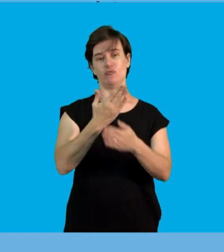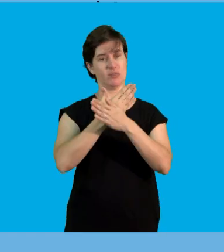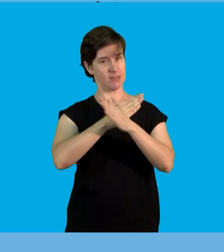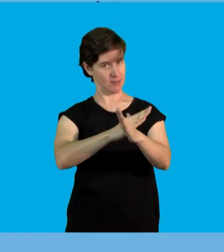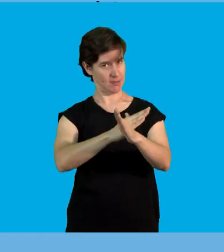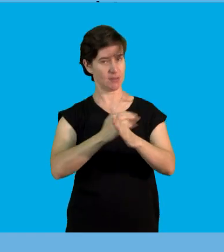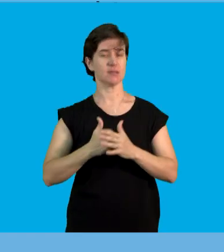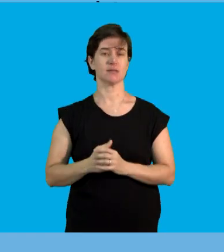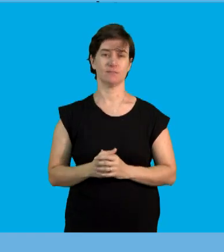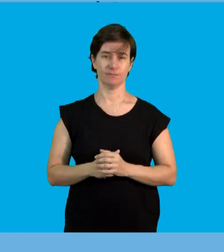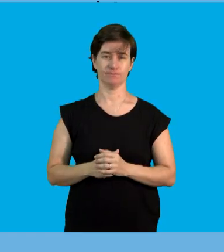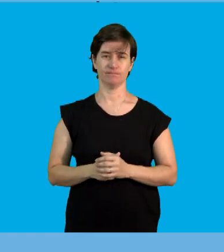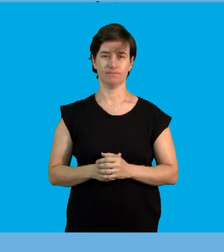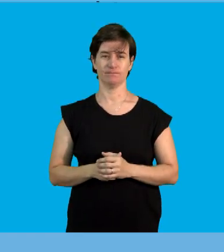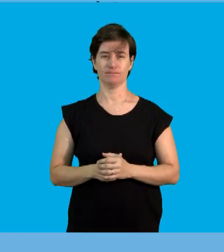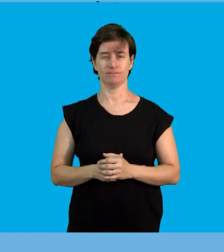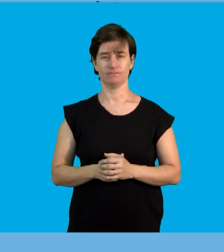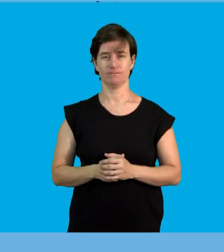internal